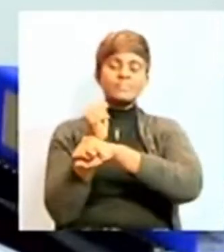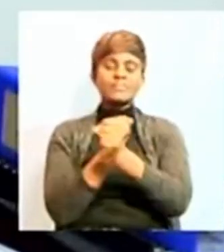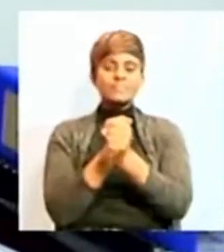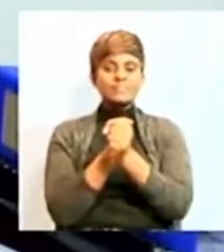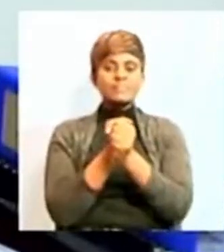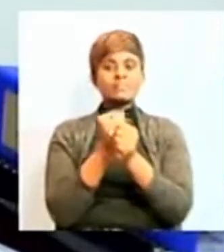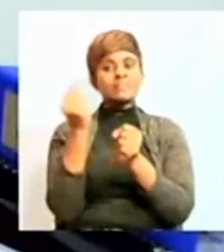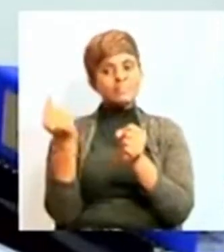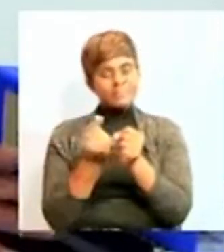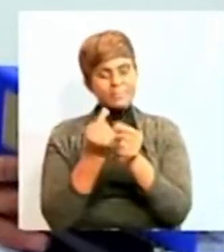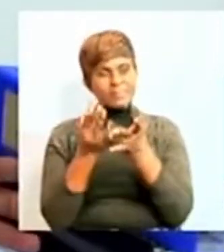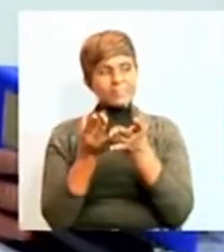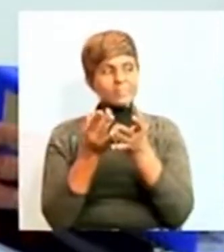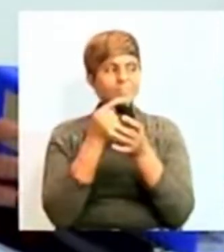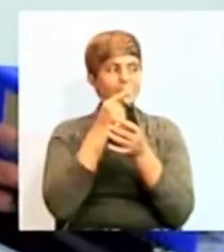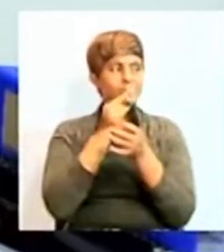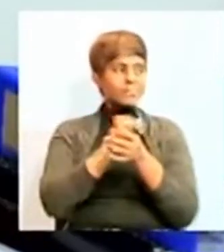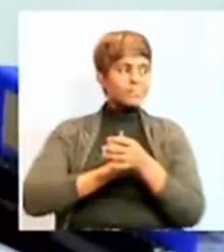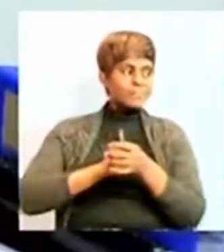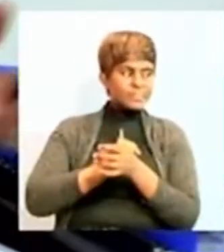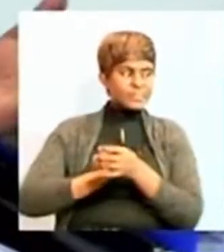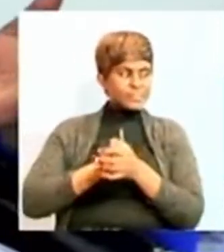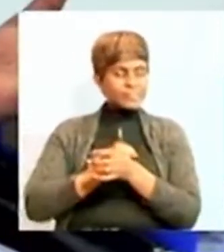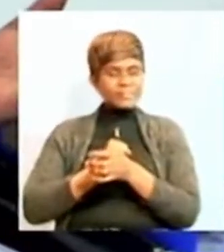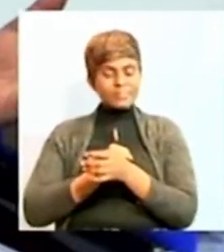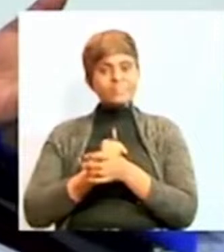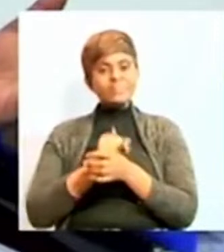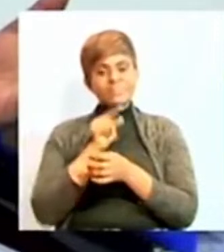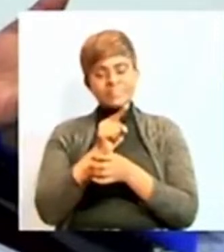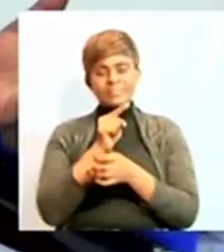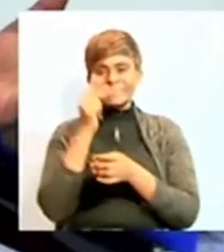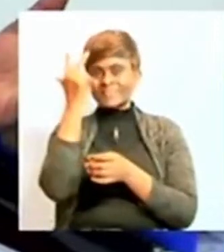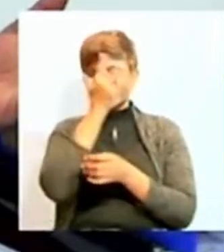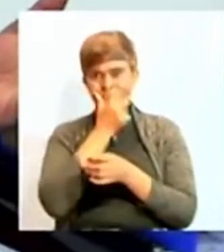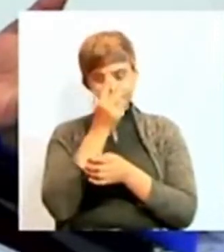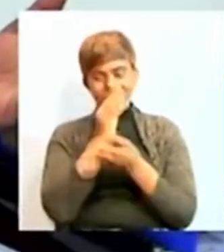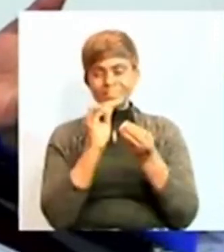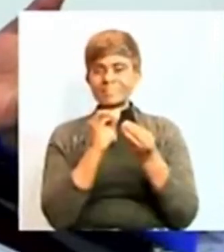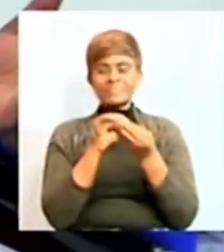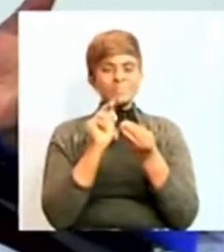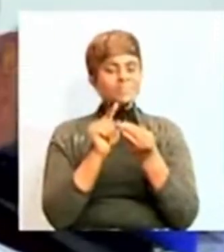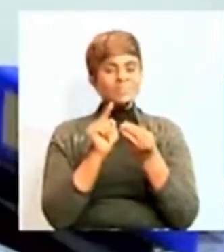And they come here, they apologize. And it's business as usual.